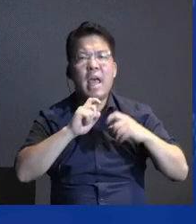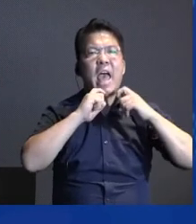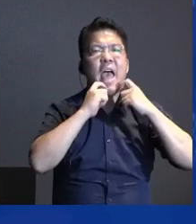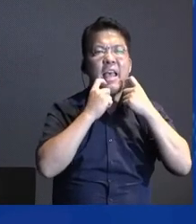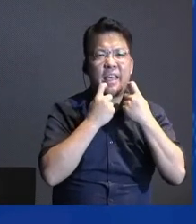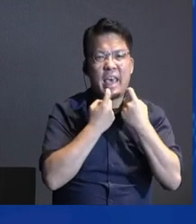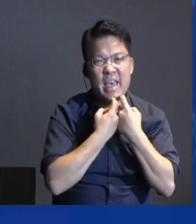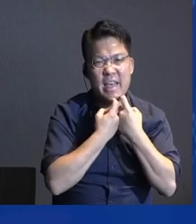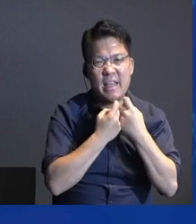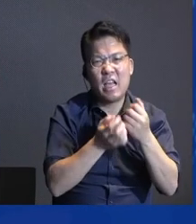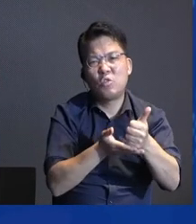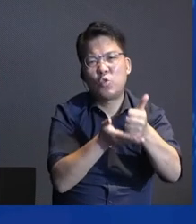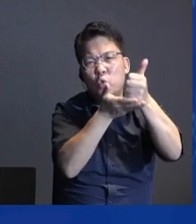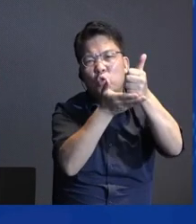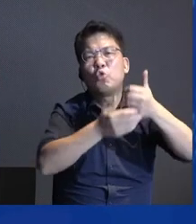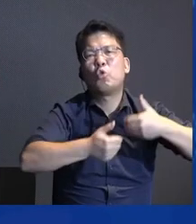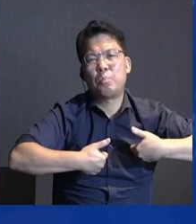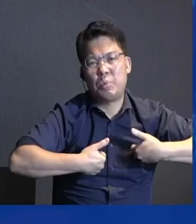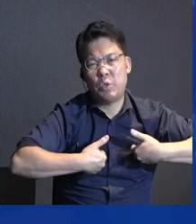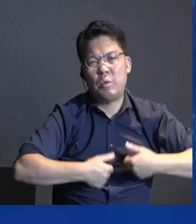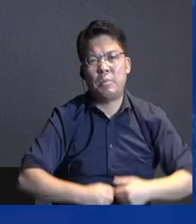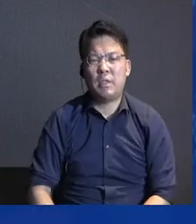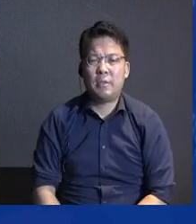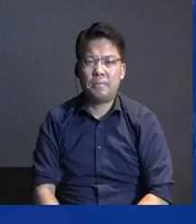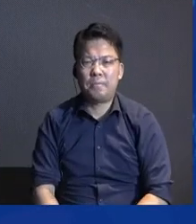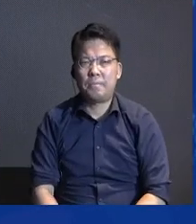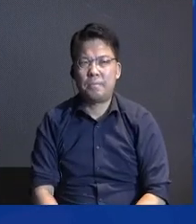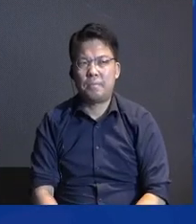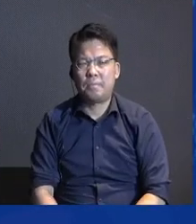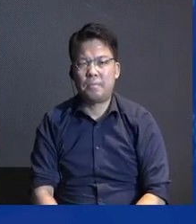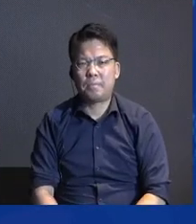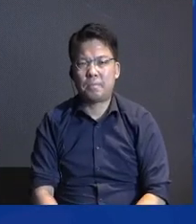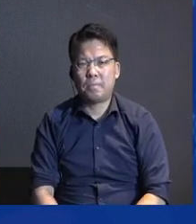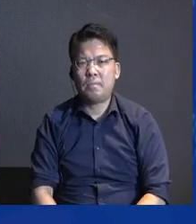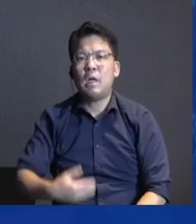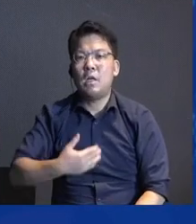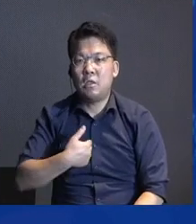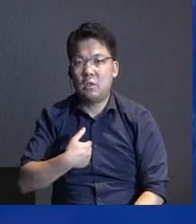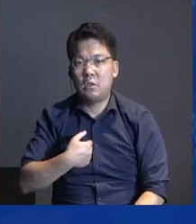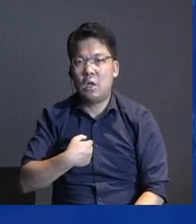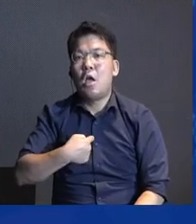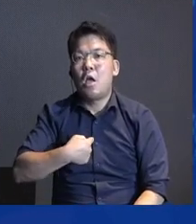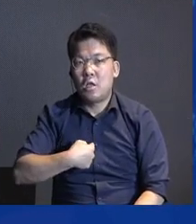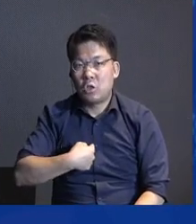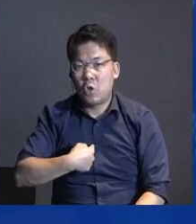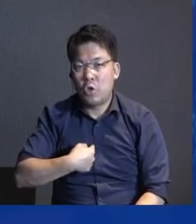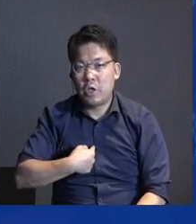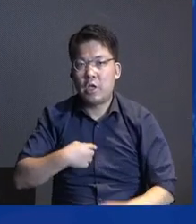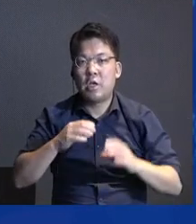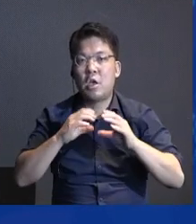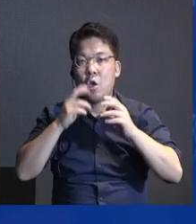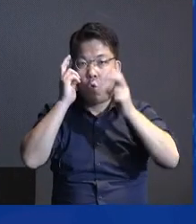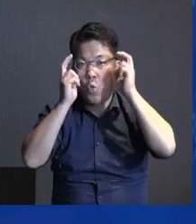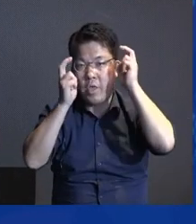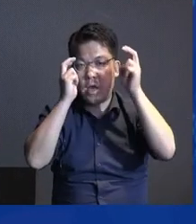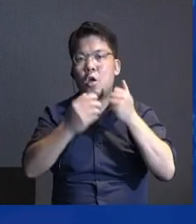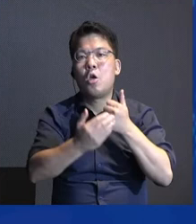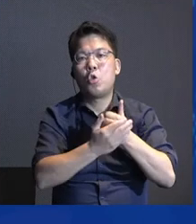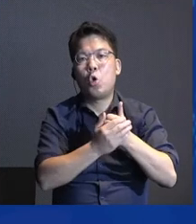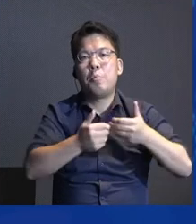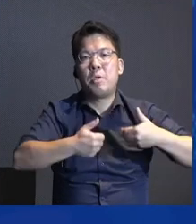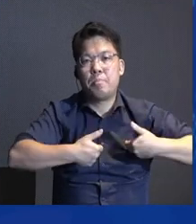We believe that in order to save people indeed in need, it is sometimes necessary to act beyond